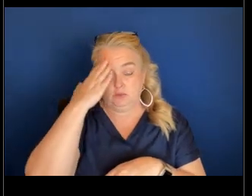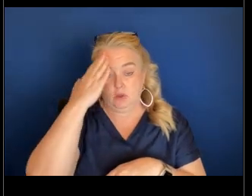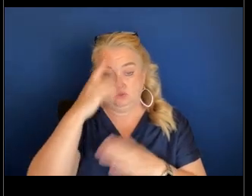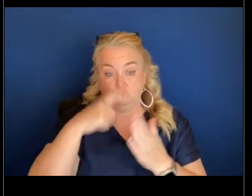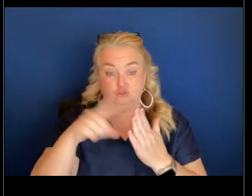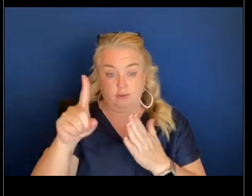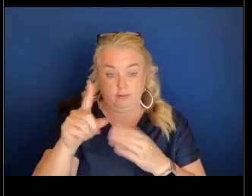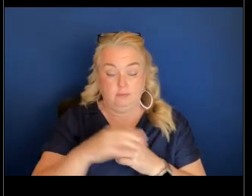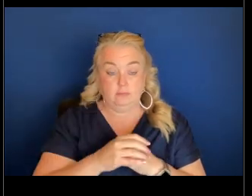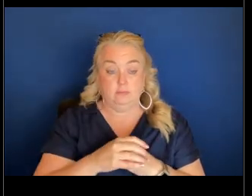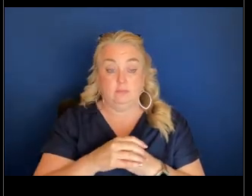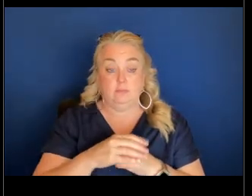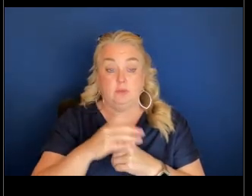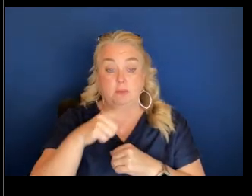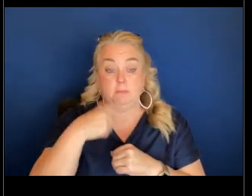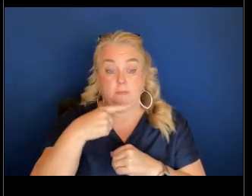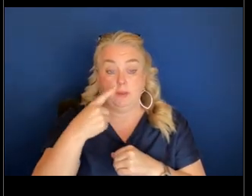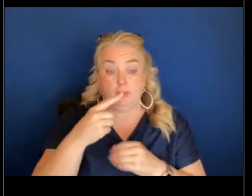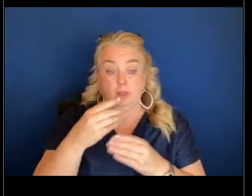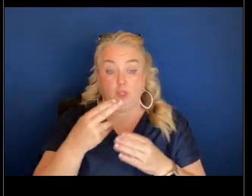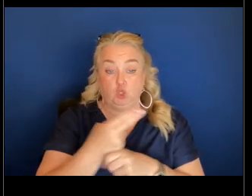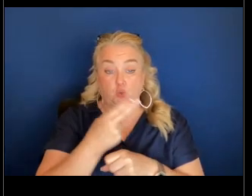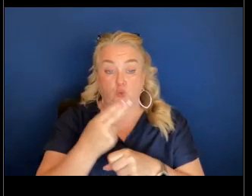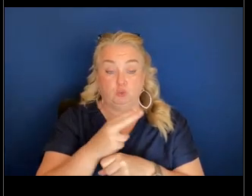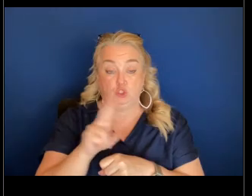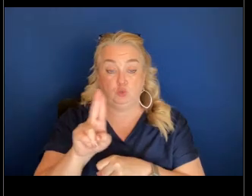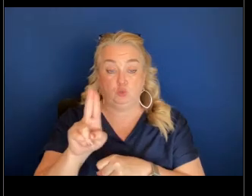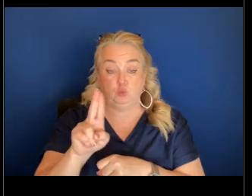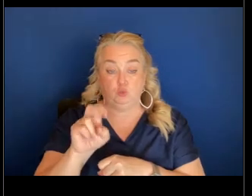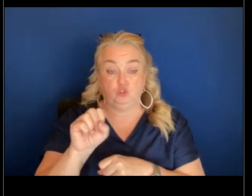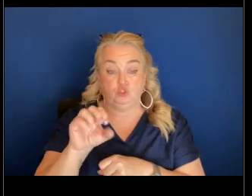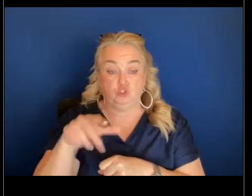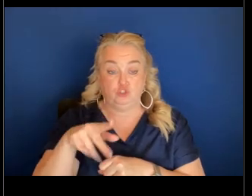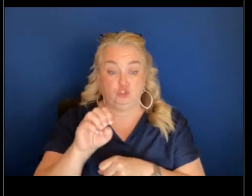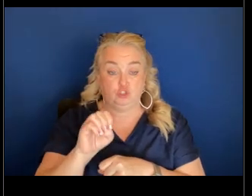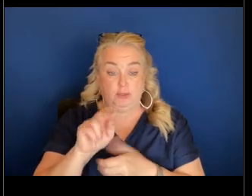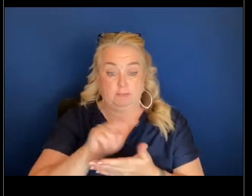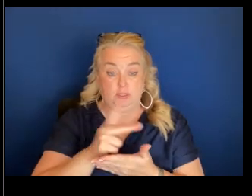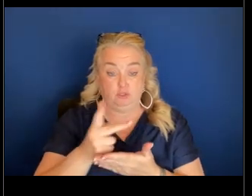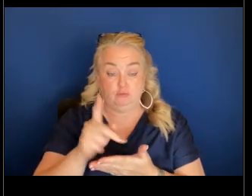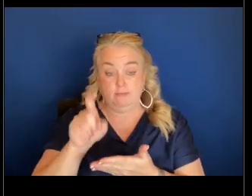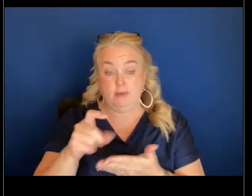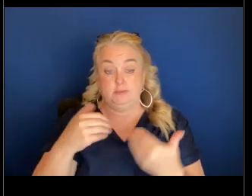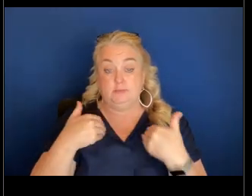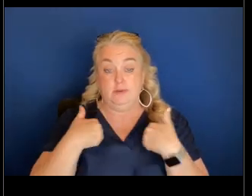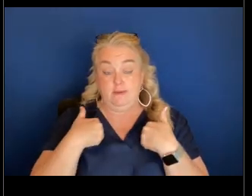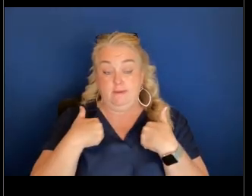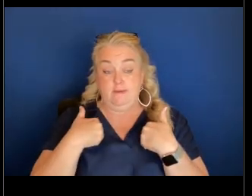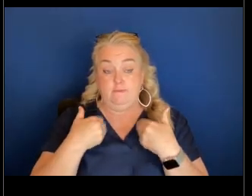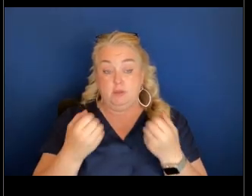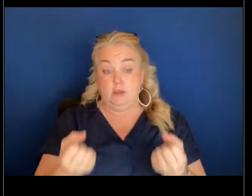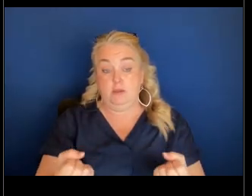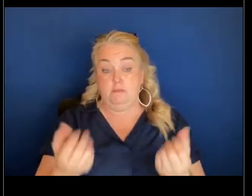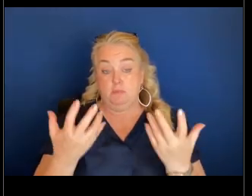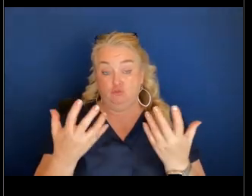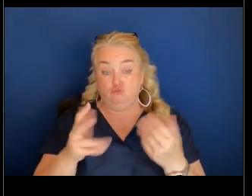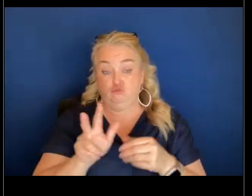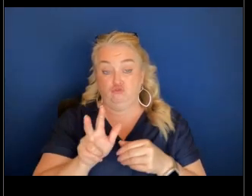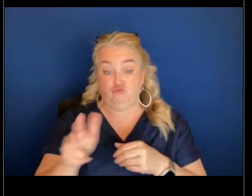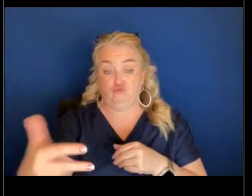A public use U-shaped kitchen must have a blank